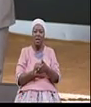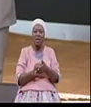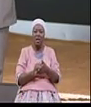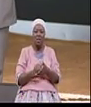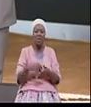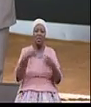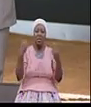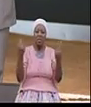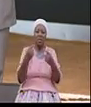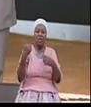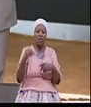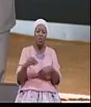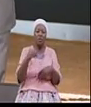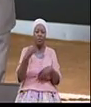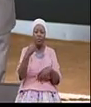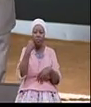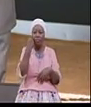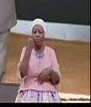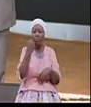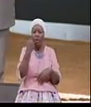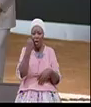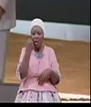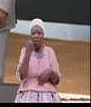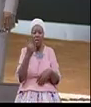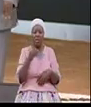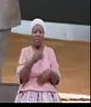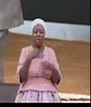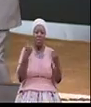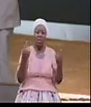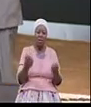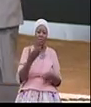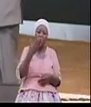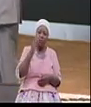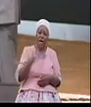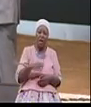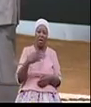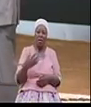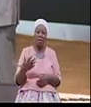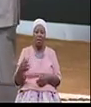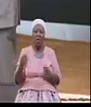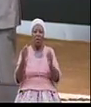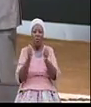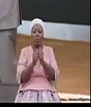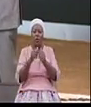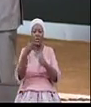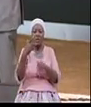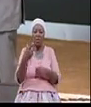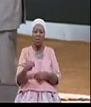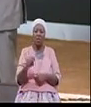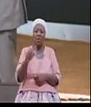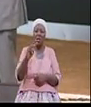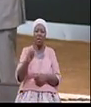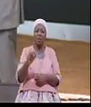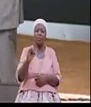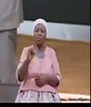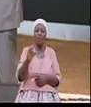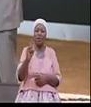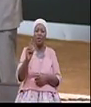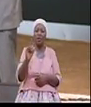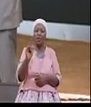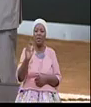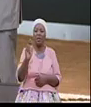immorality, idolatry, evil, sinful things with the Midianites, because